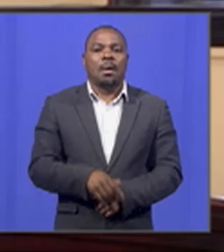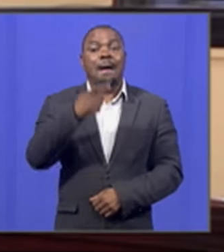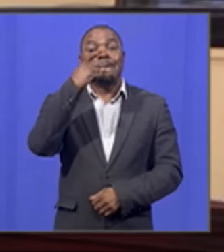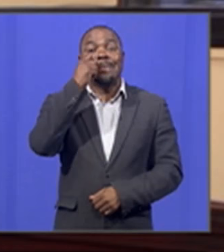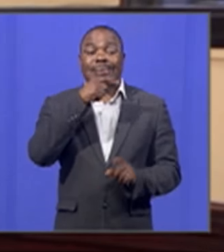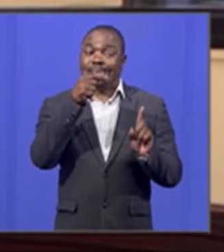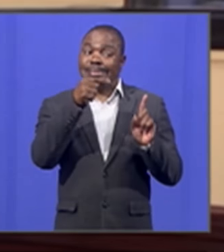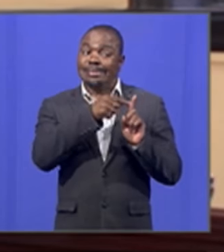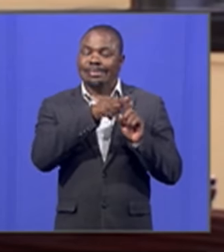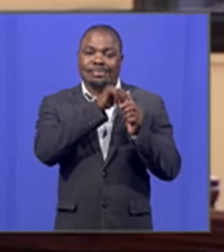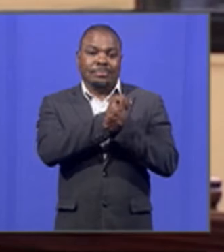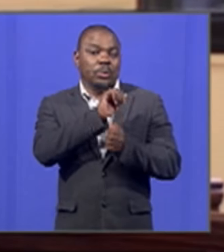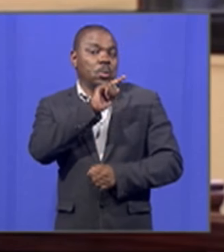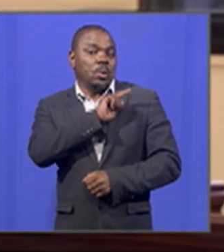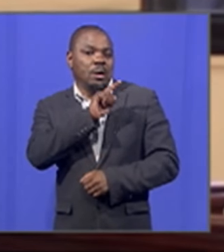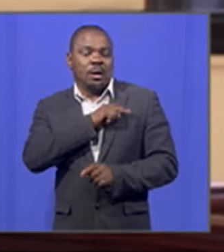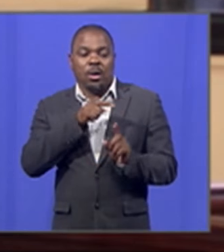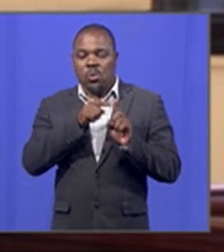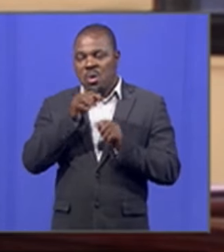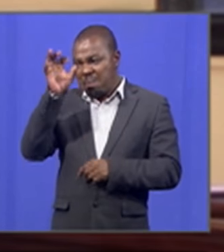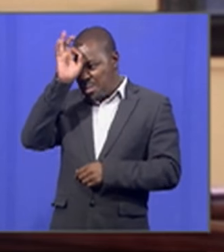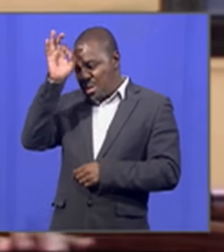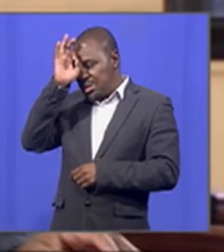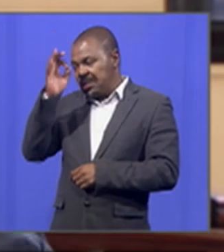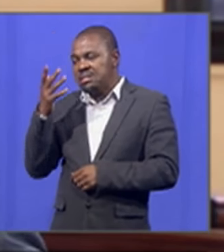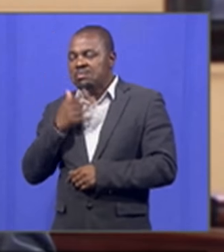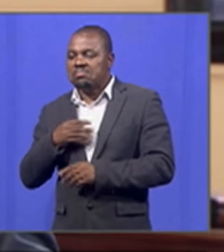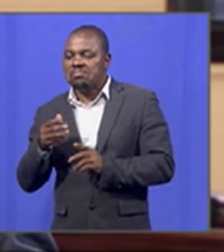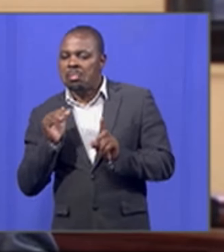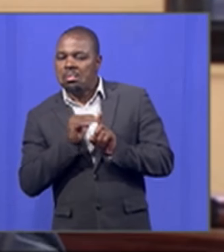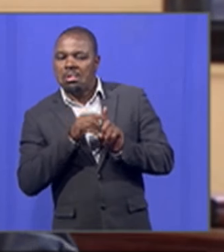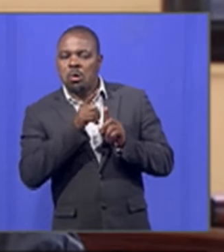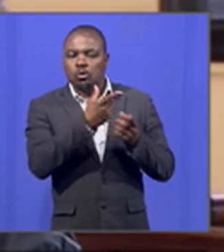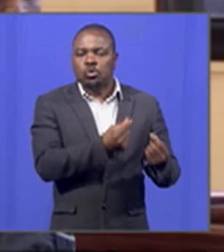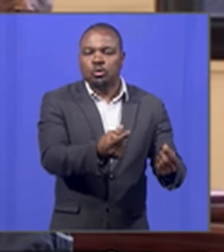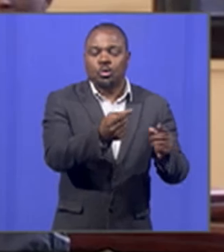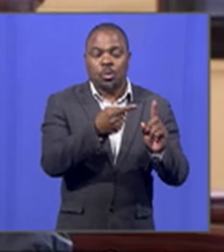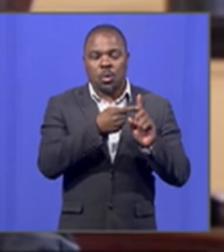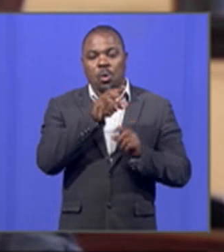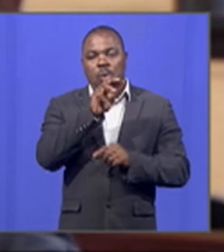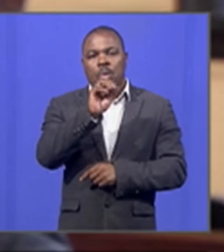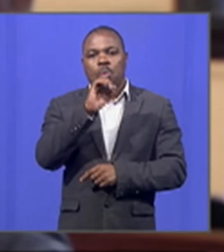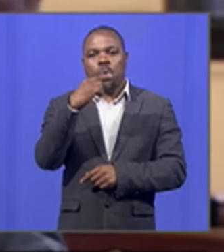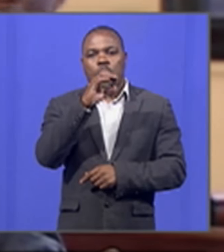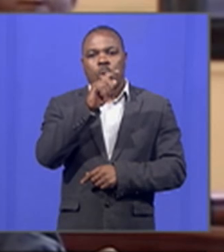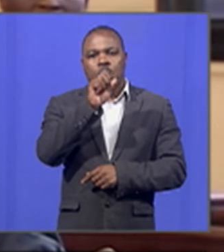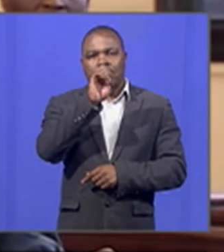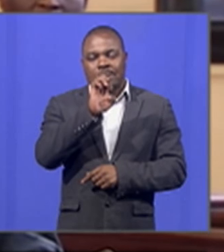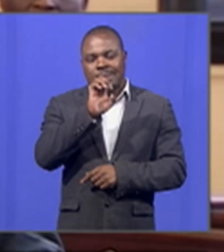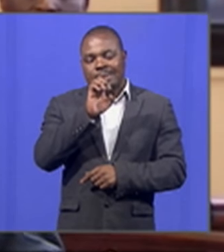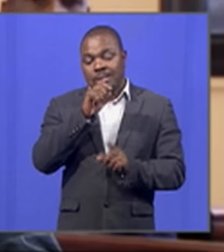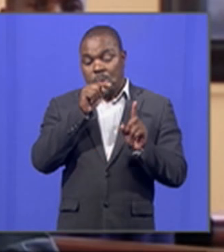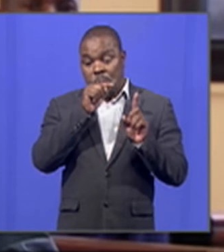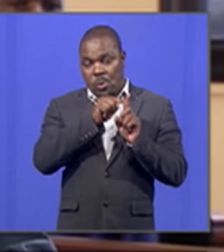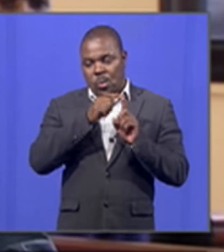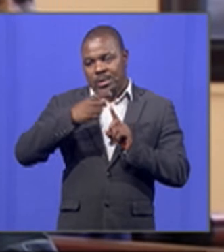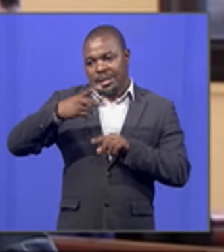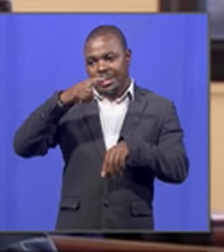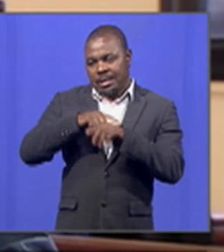Monna yo a latofatšwago go ba e le serongwanyane sa boradipolotiki Brown Mokgotsi o ganne ka peila lekga la bobedi